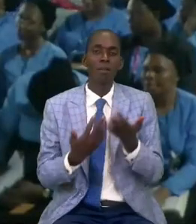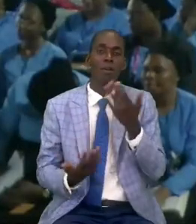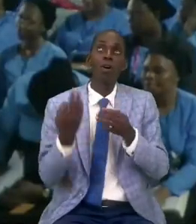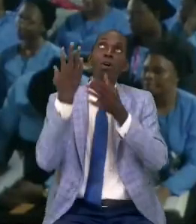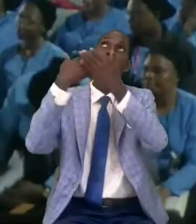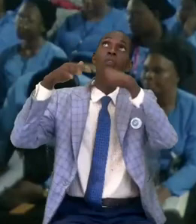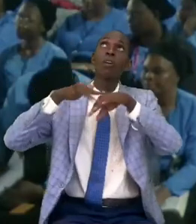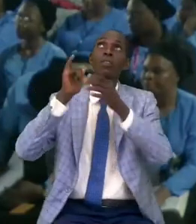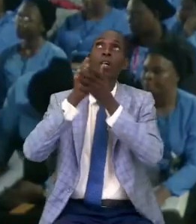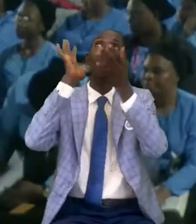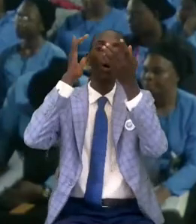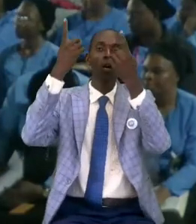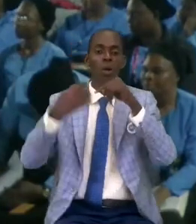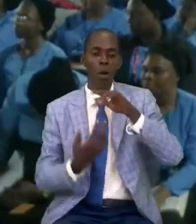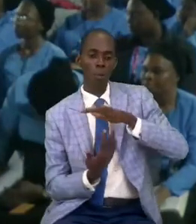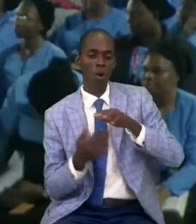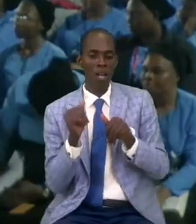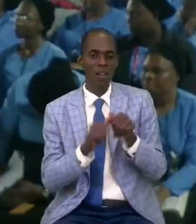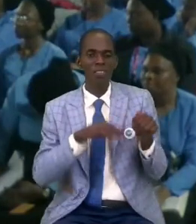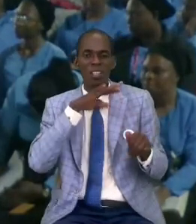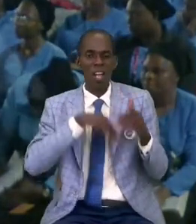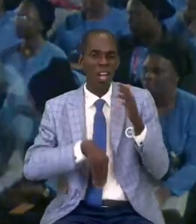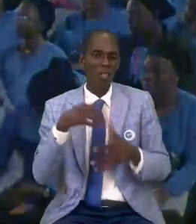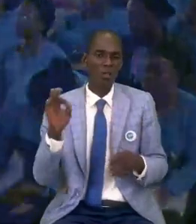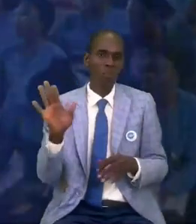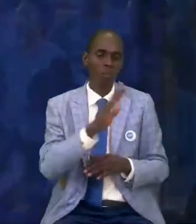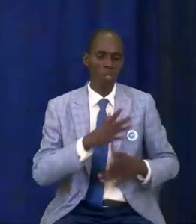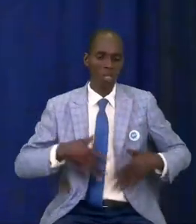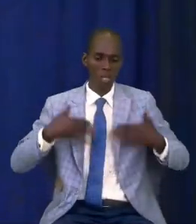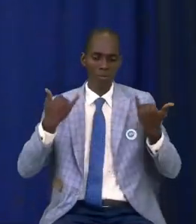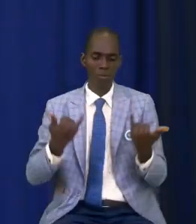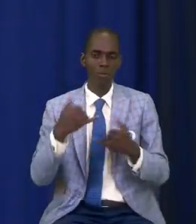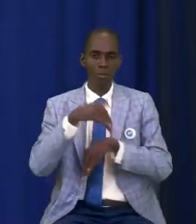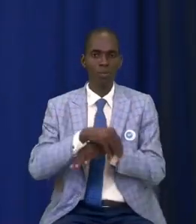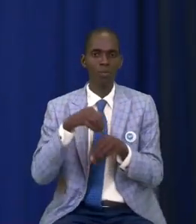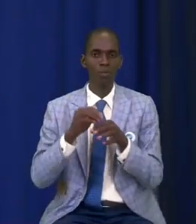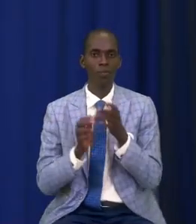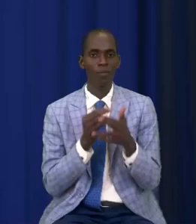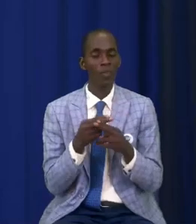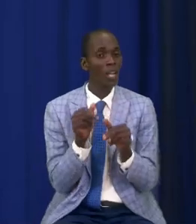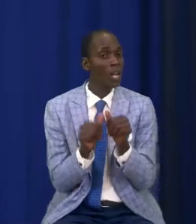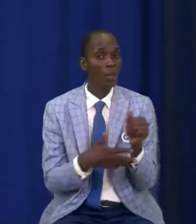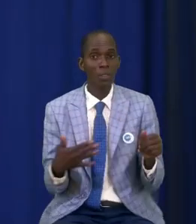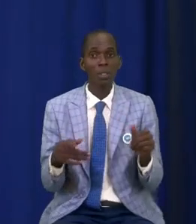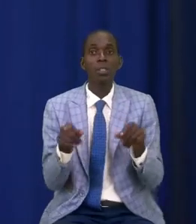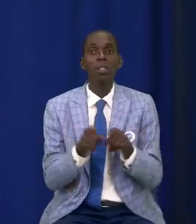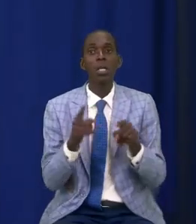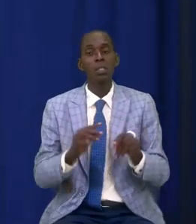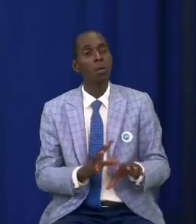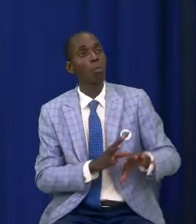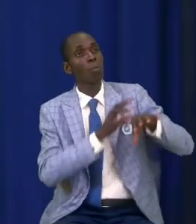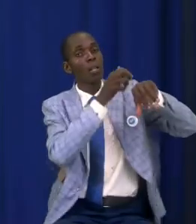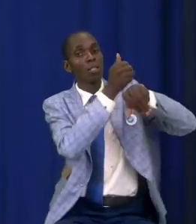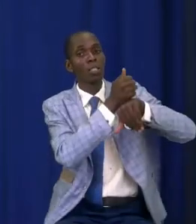And everything, even like a mountain, the mountain, the fire of the Lord will come. It'll smite